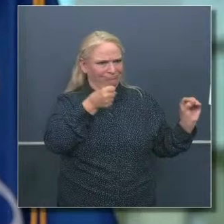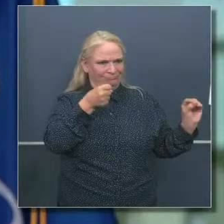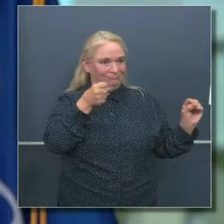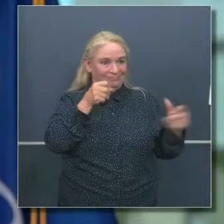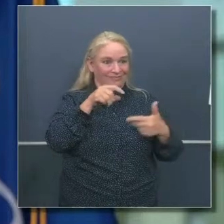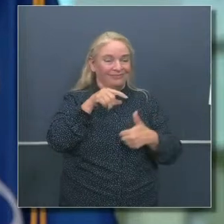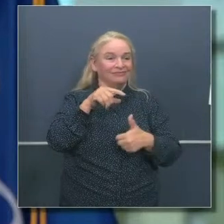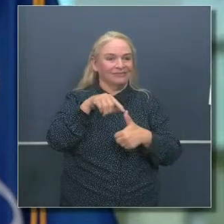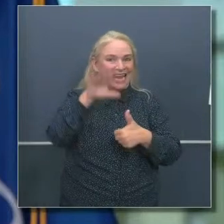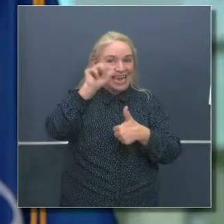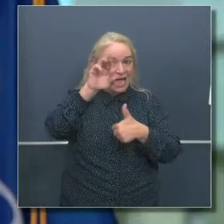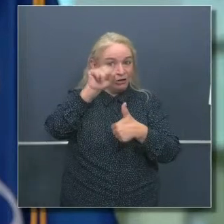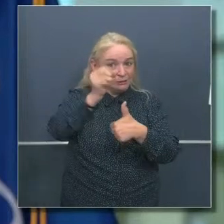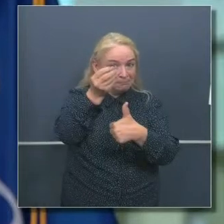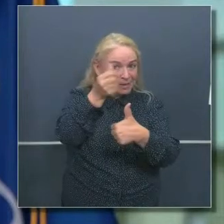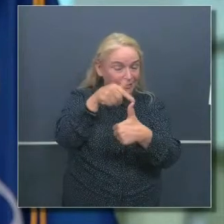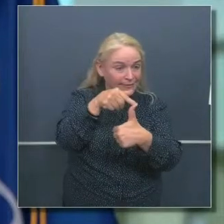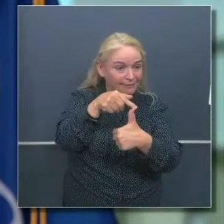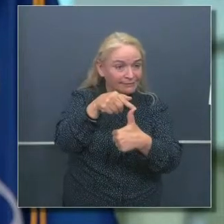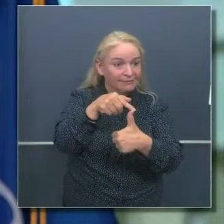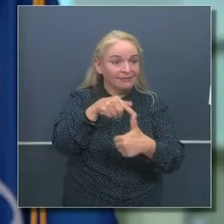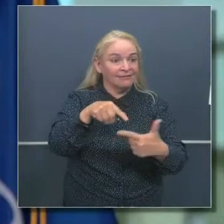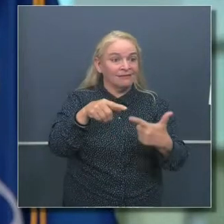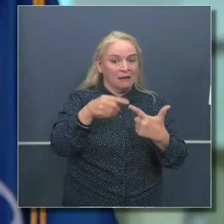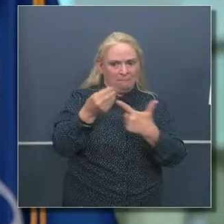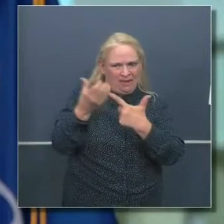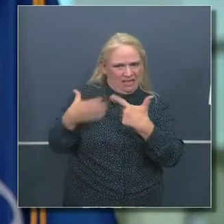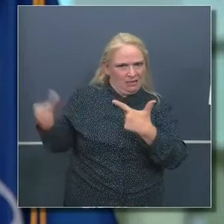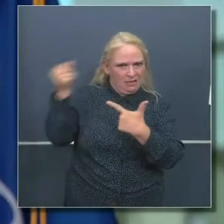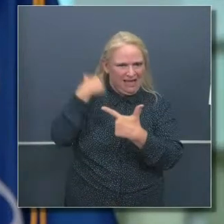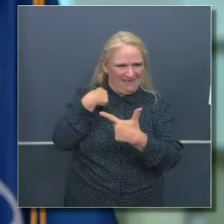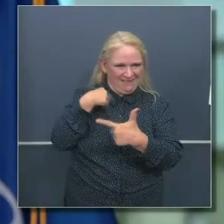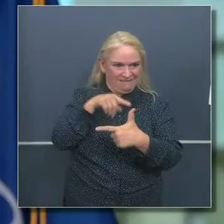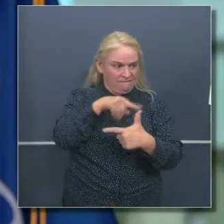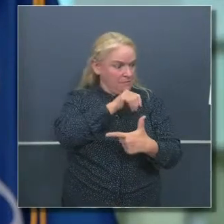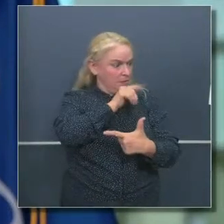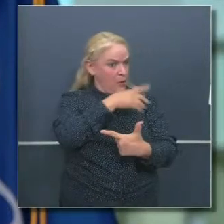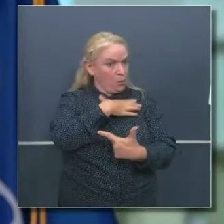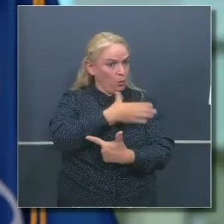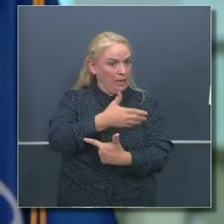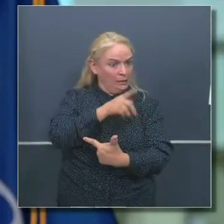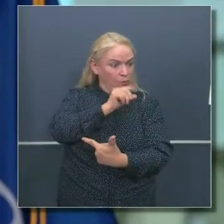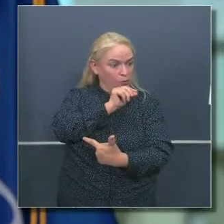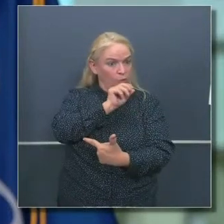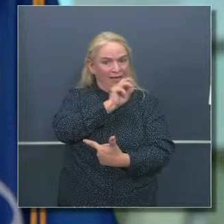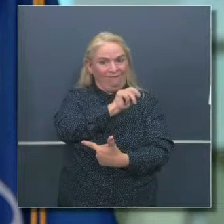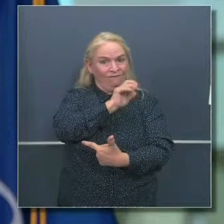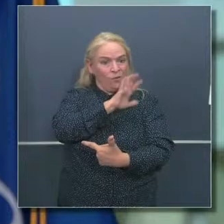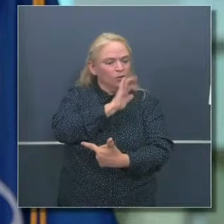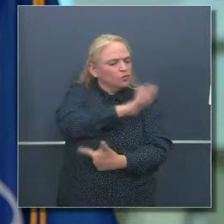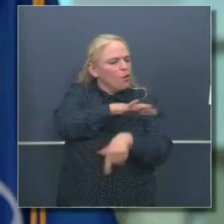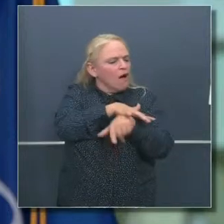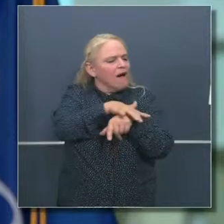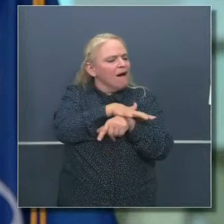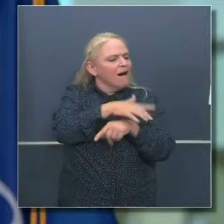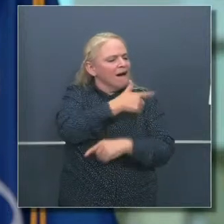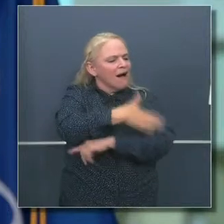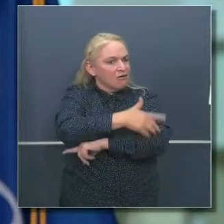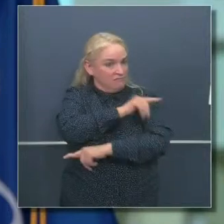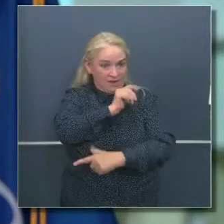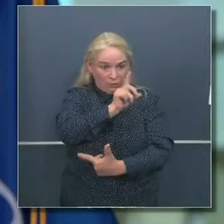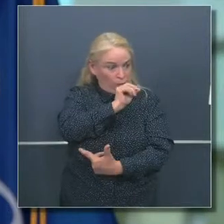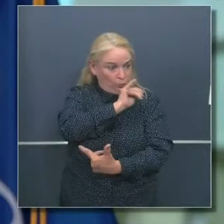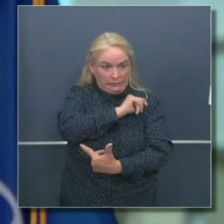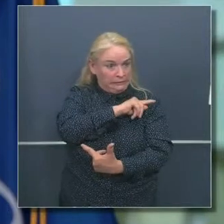to counties that are unwilling to enforce their local health officers' mandates. We have